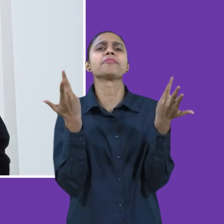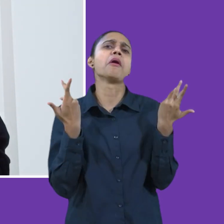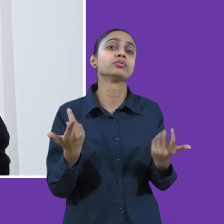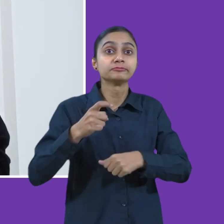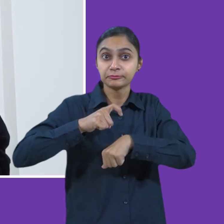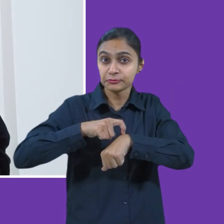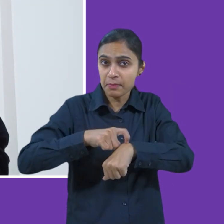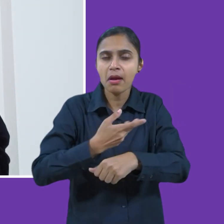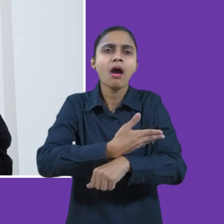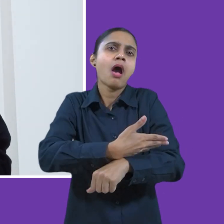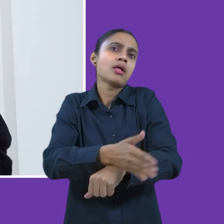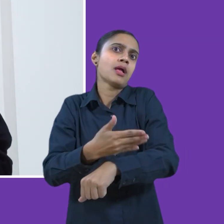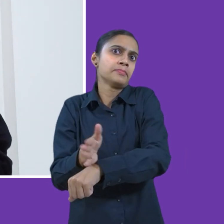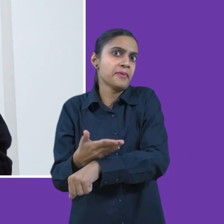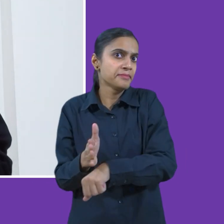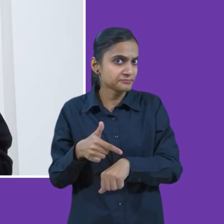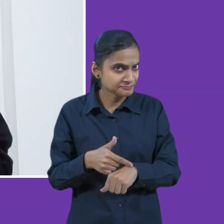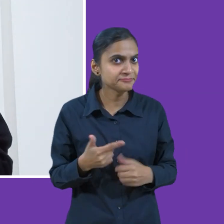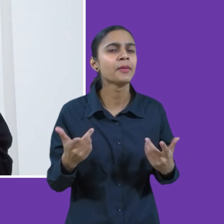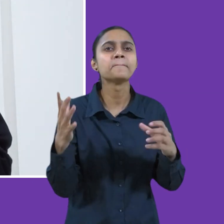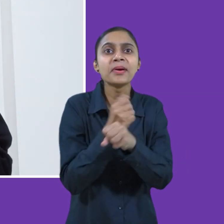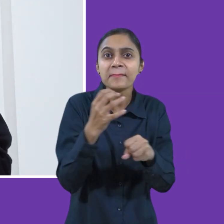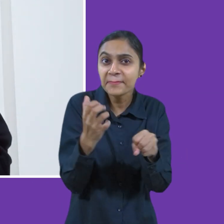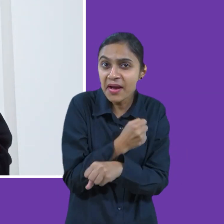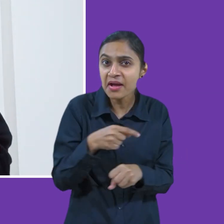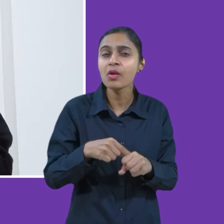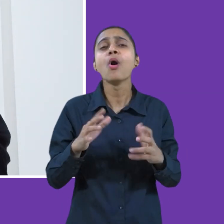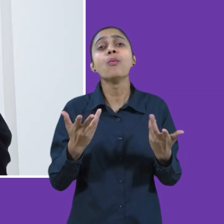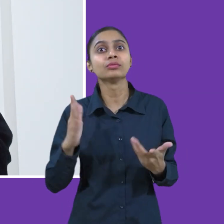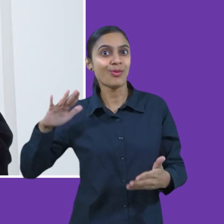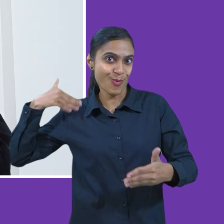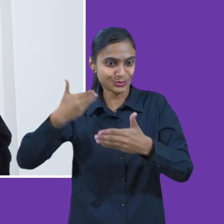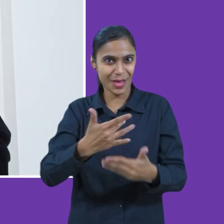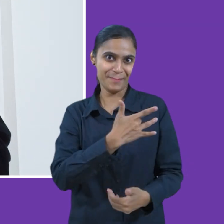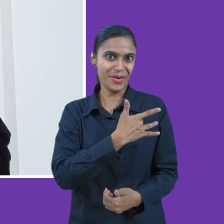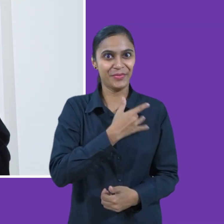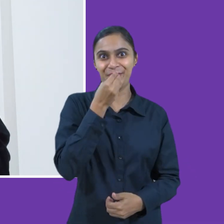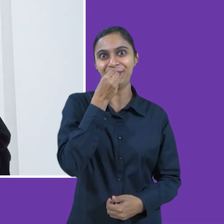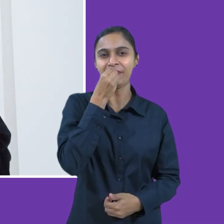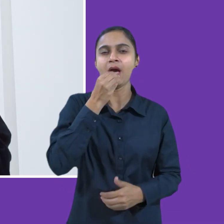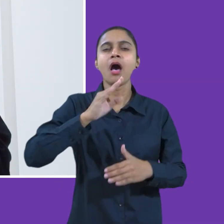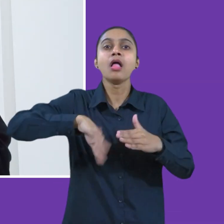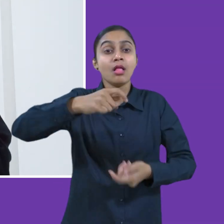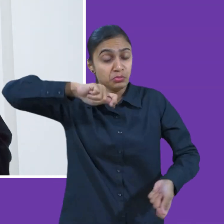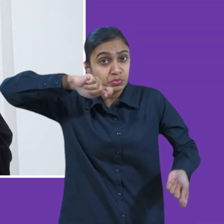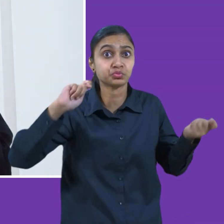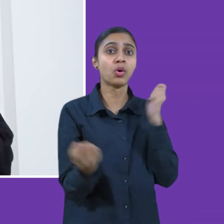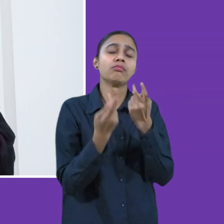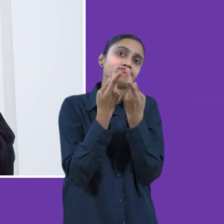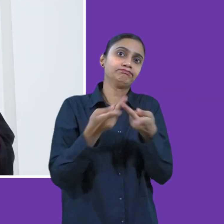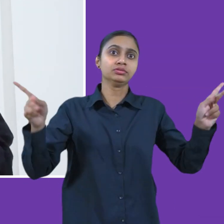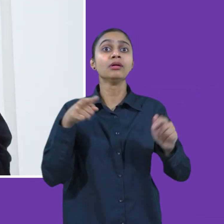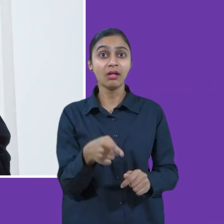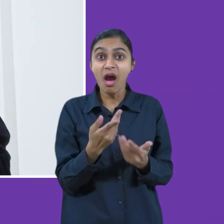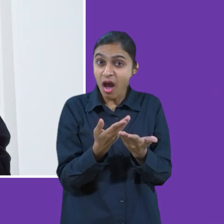might be like not having food properly, or maybe you have changed your food habit very drastically, like